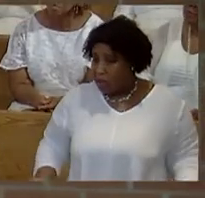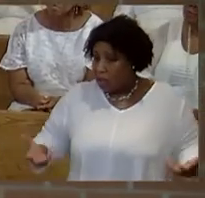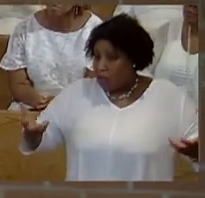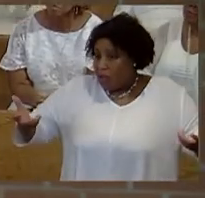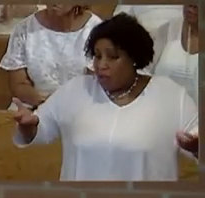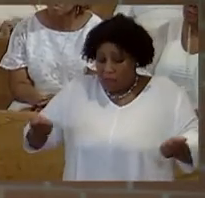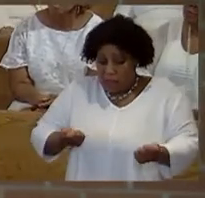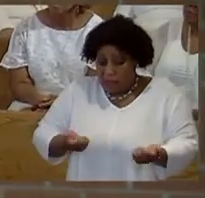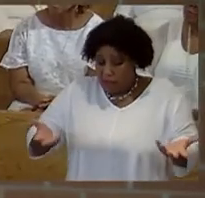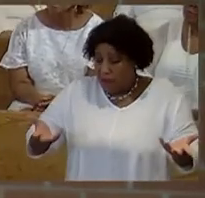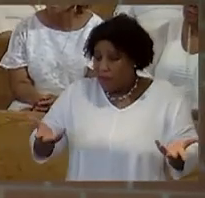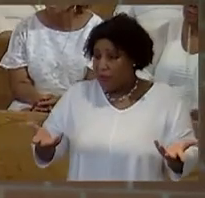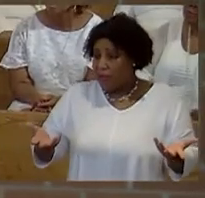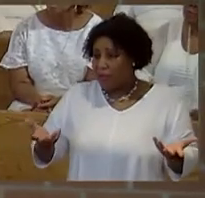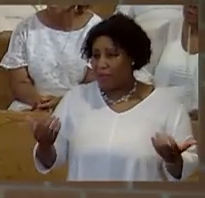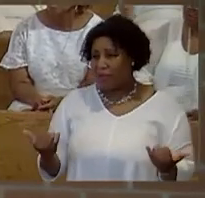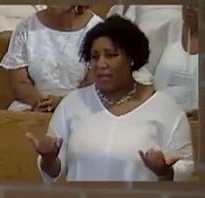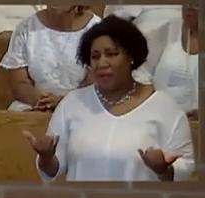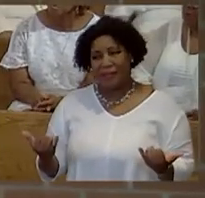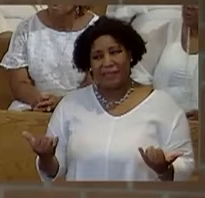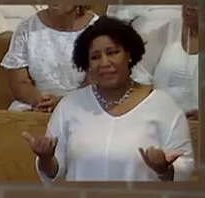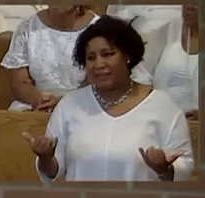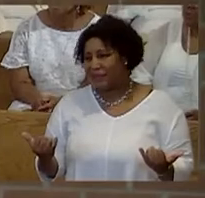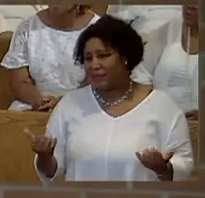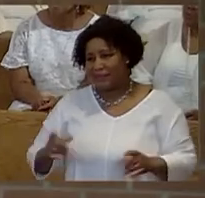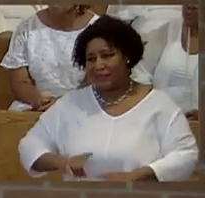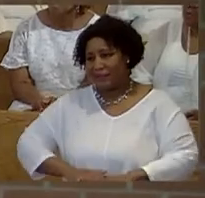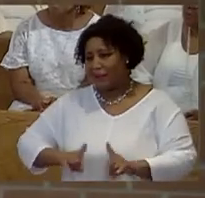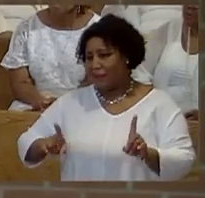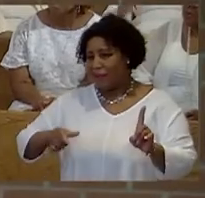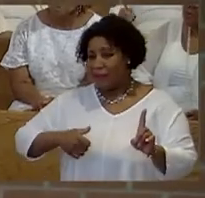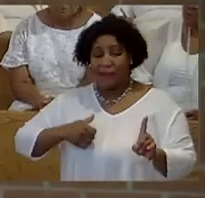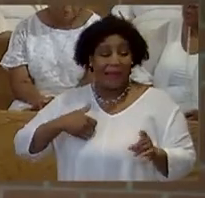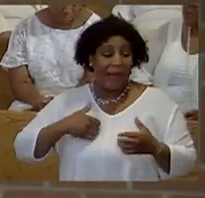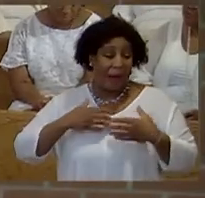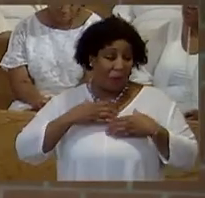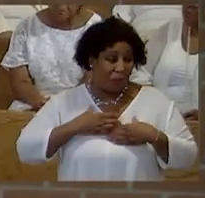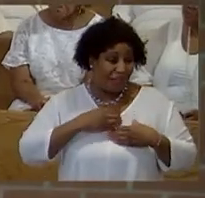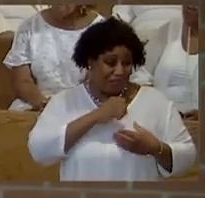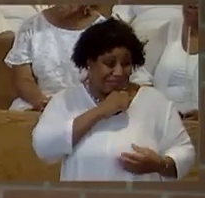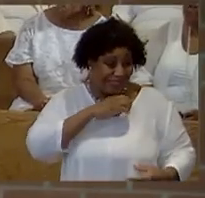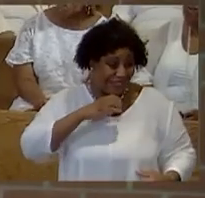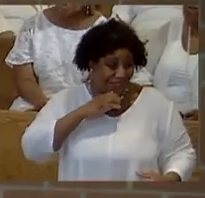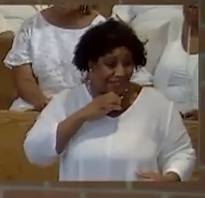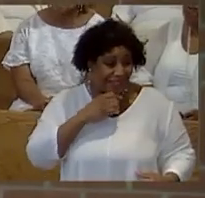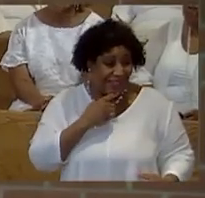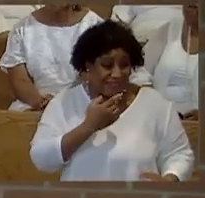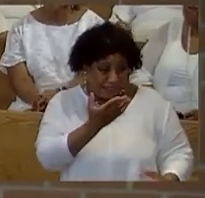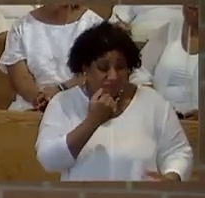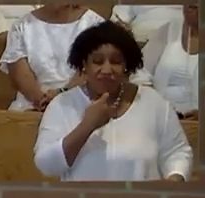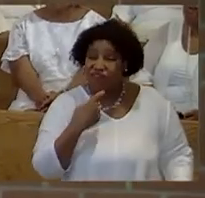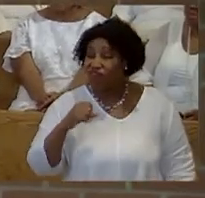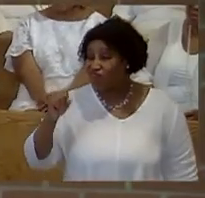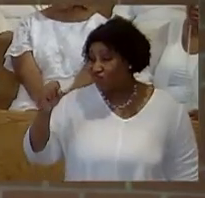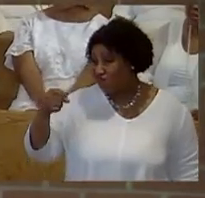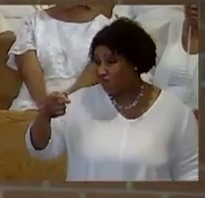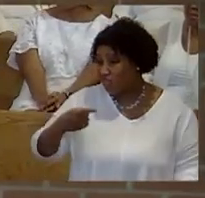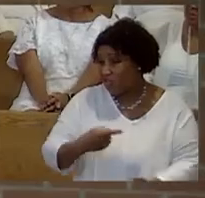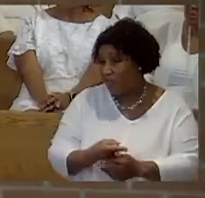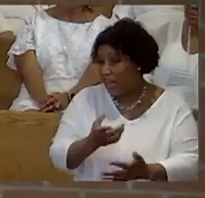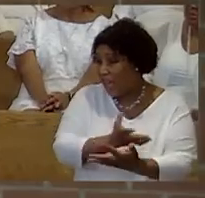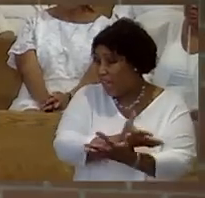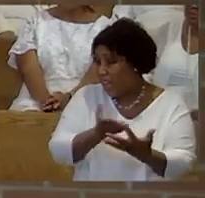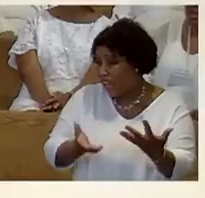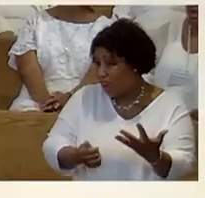not able to do what I once did. And I wish I had a senior saint in the room to shout back at me and said, yeah, I had